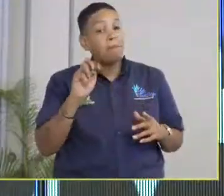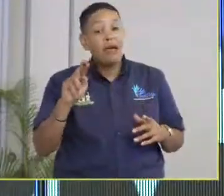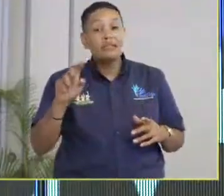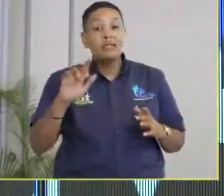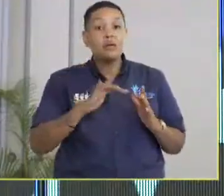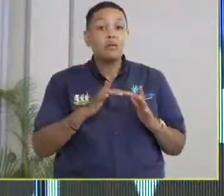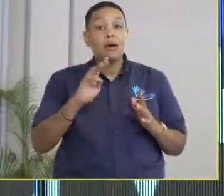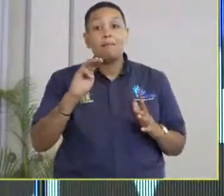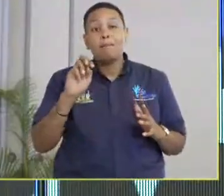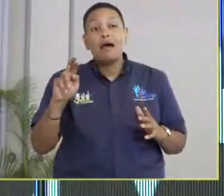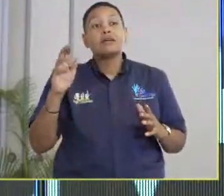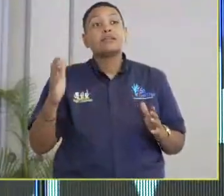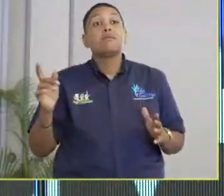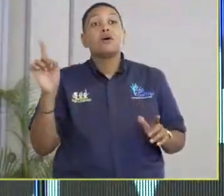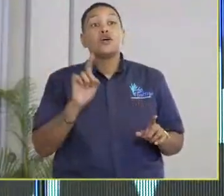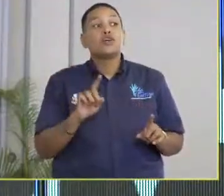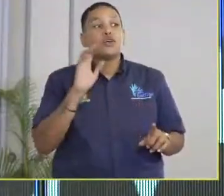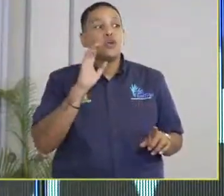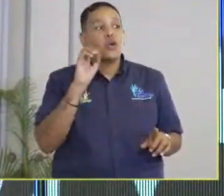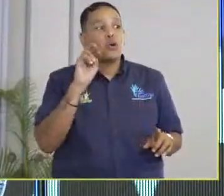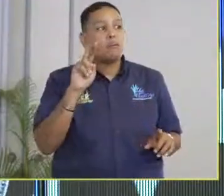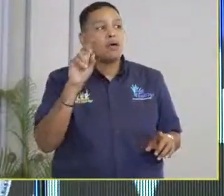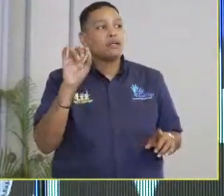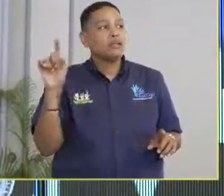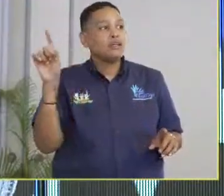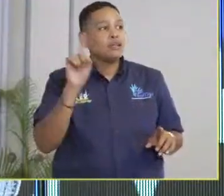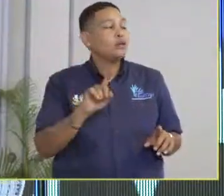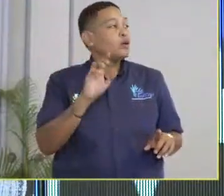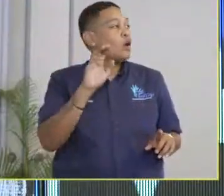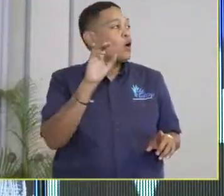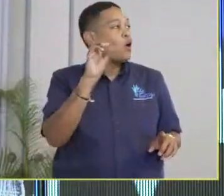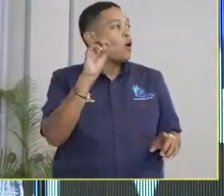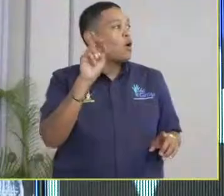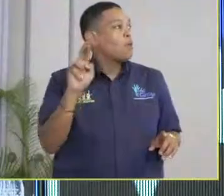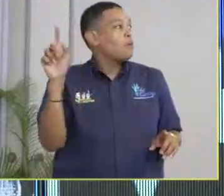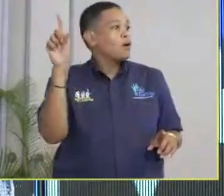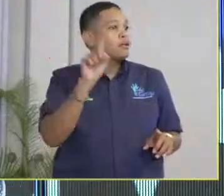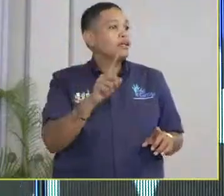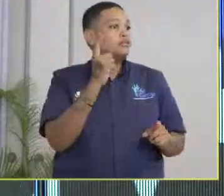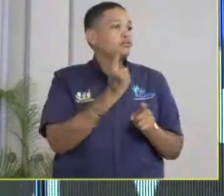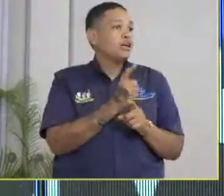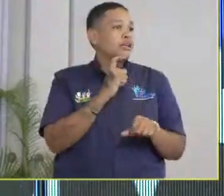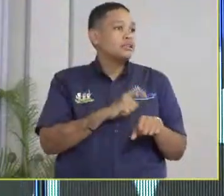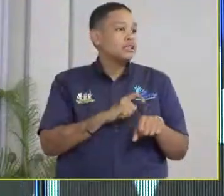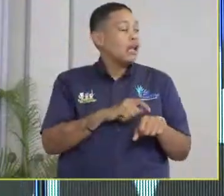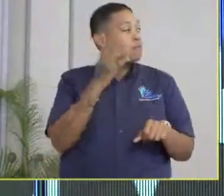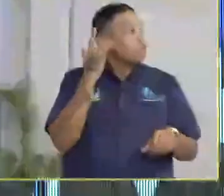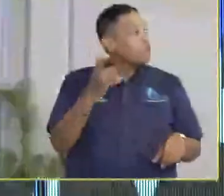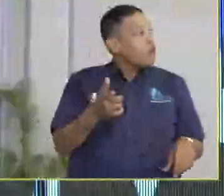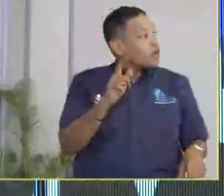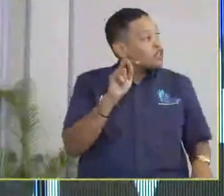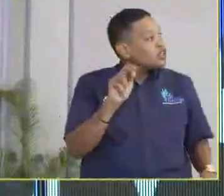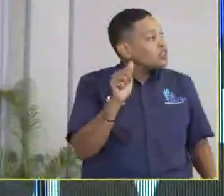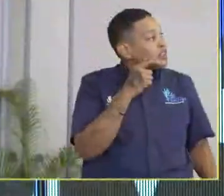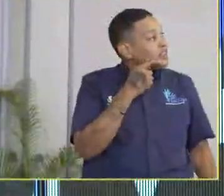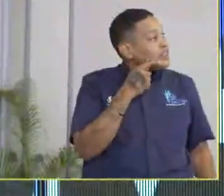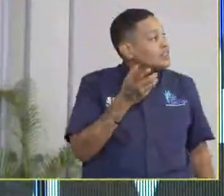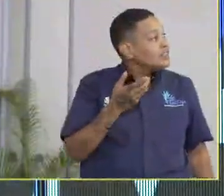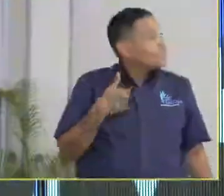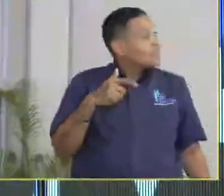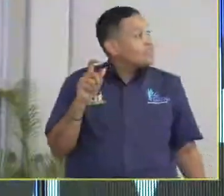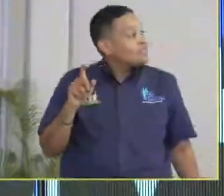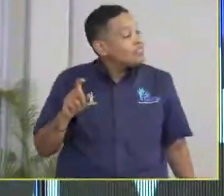webmaster, we need a webmaster. Well, Omar did come. The Lord sent him at the right time, because Trina was saying, boy, you know,